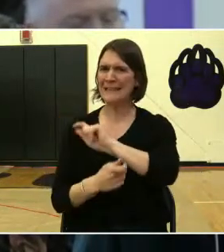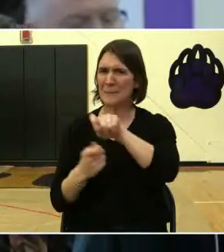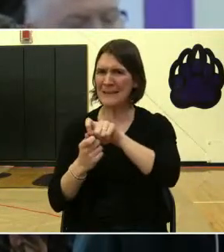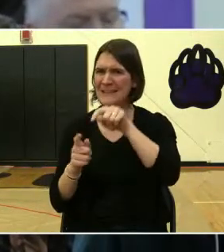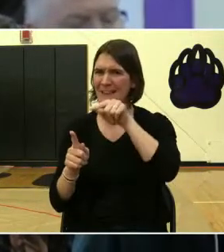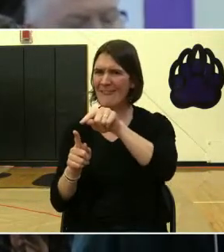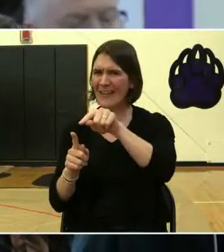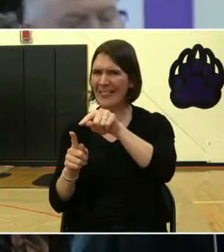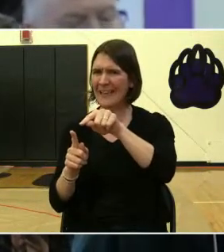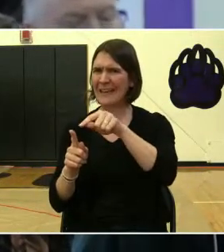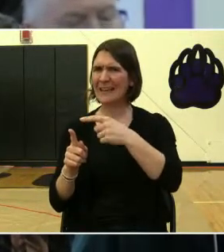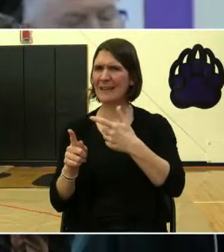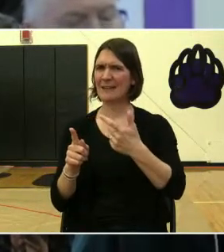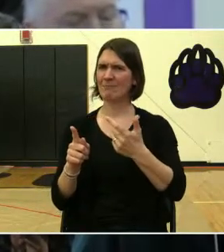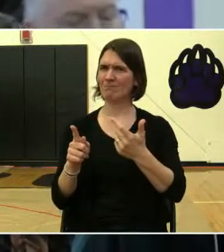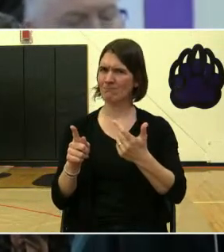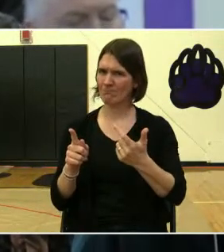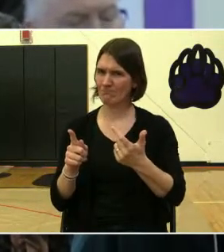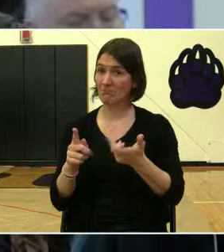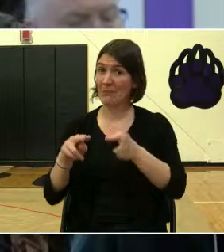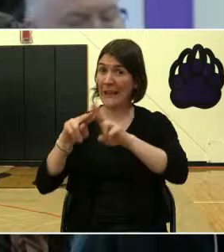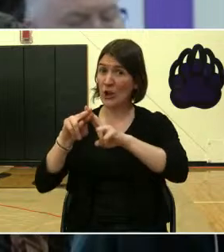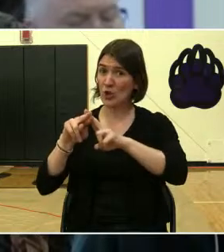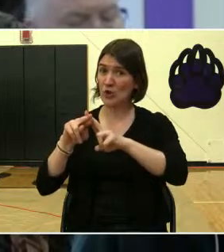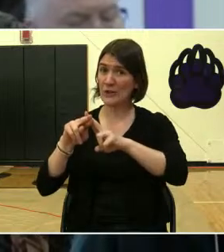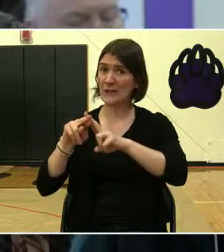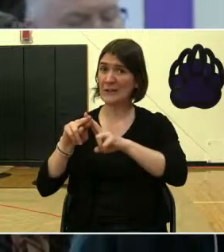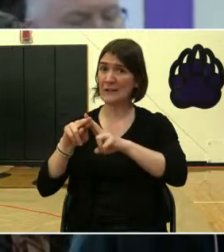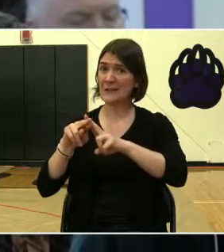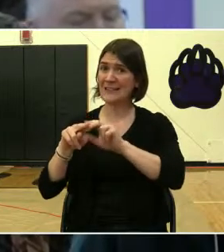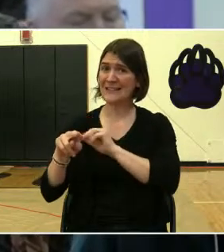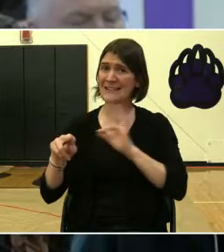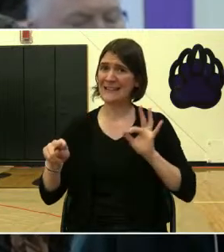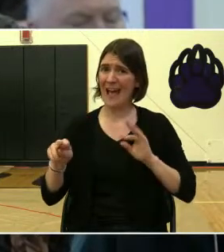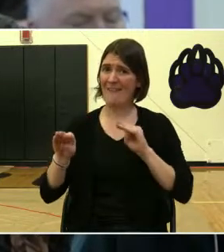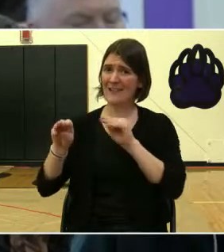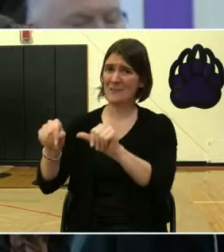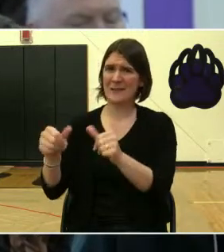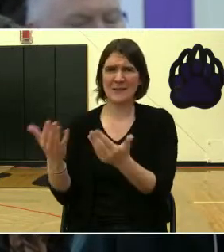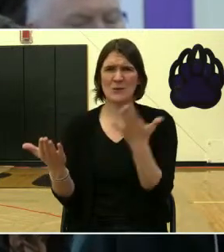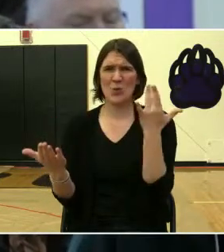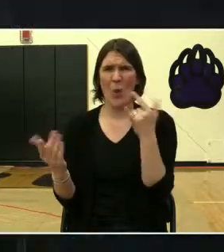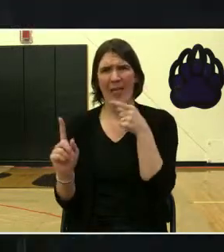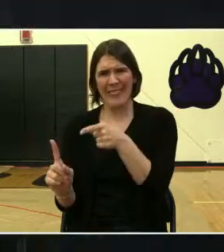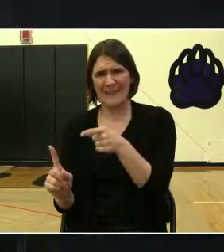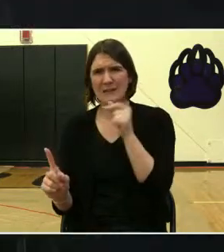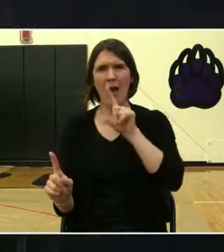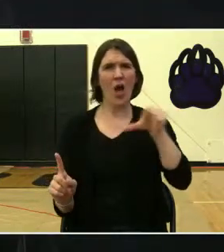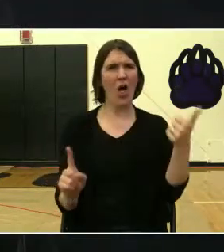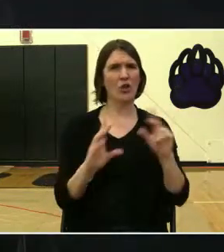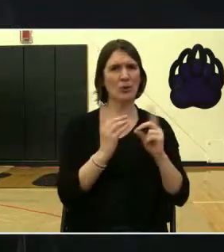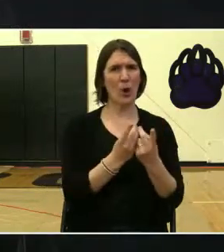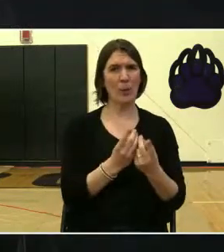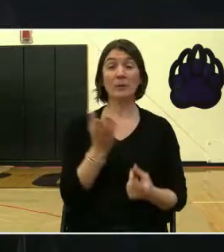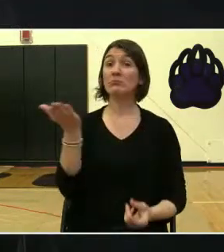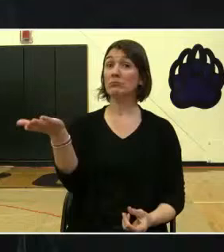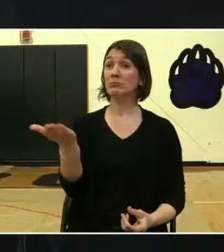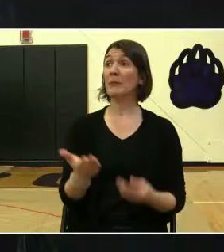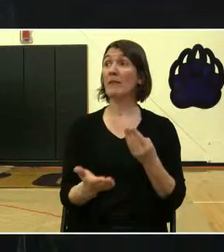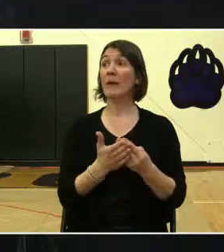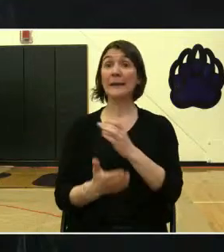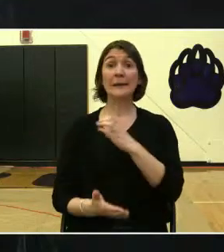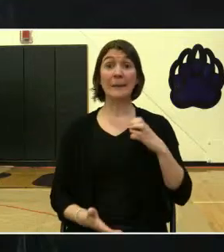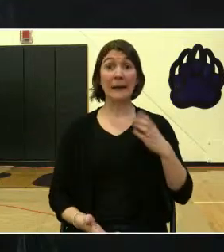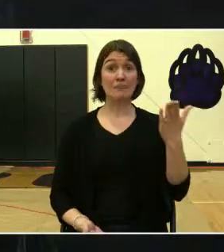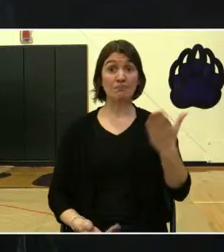department regarding the increase in Personnel expenses remember the finance committee is interrogated if they wish